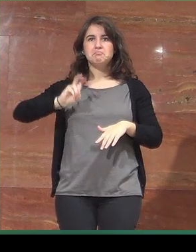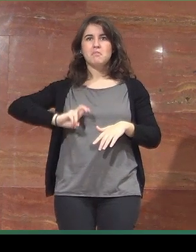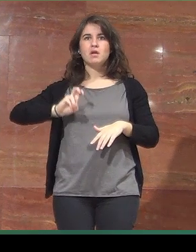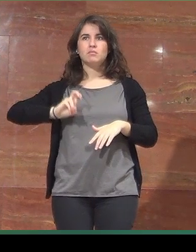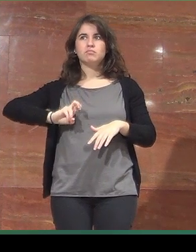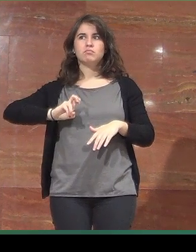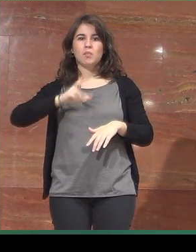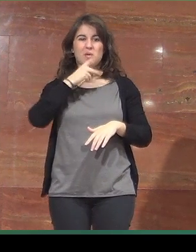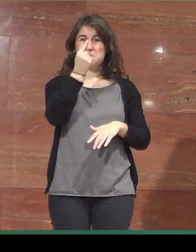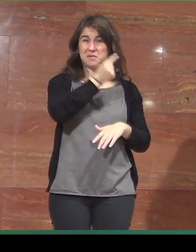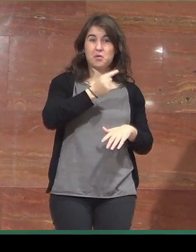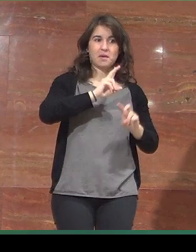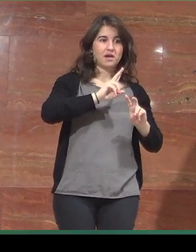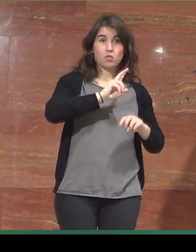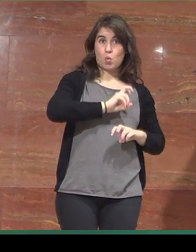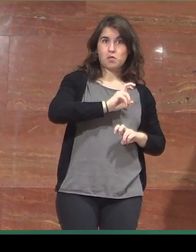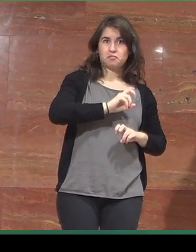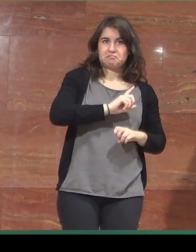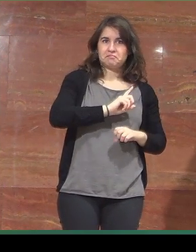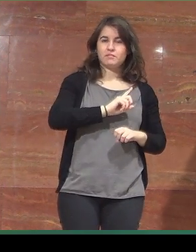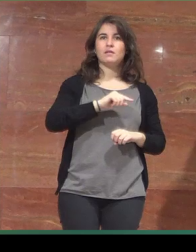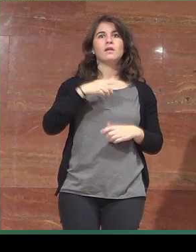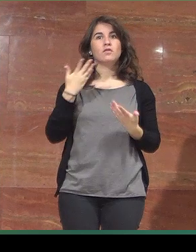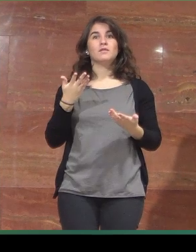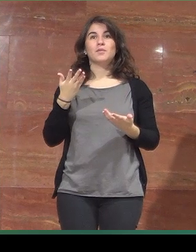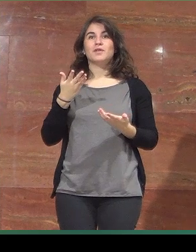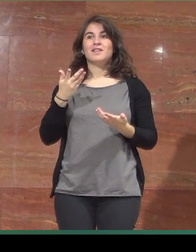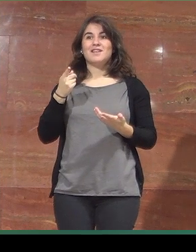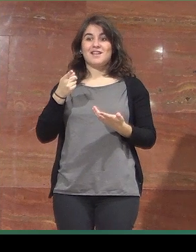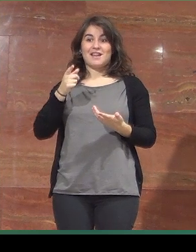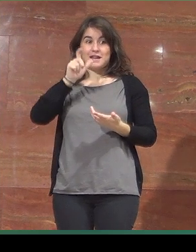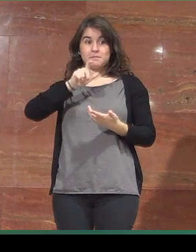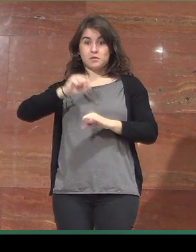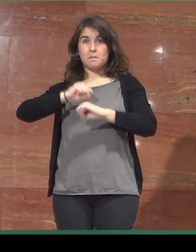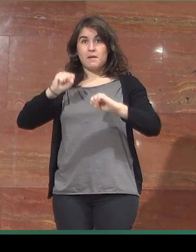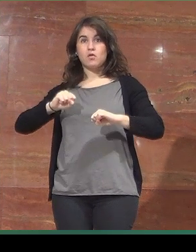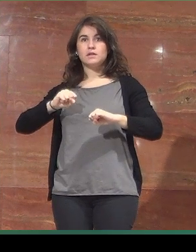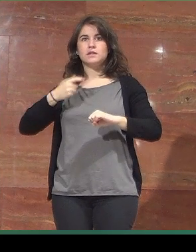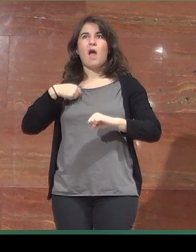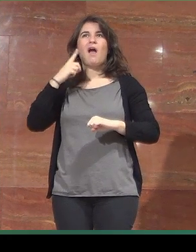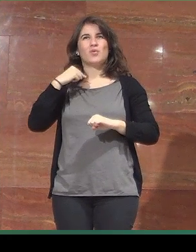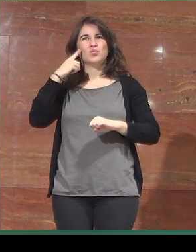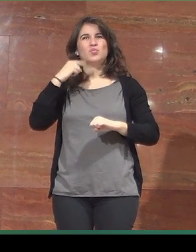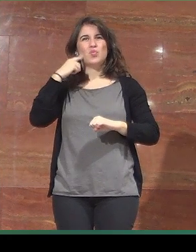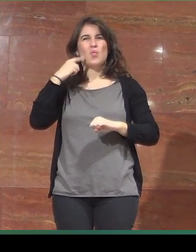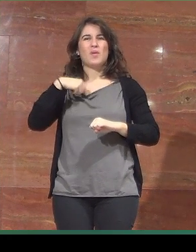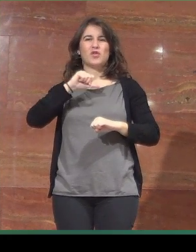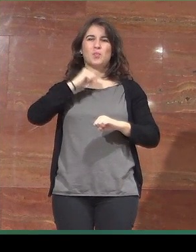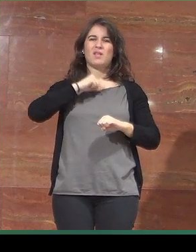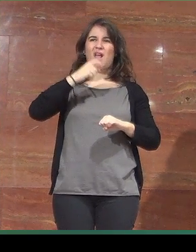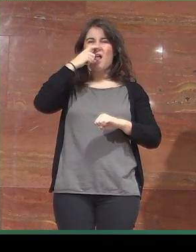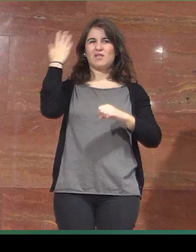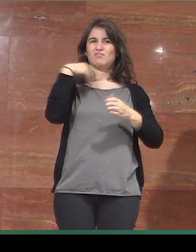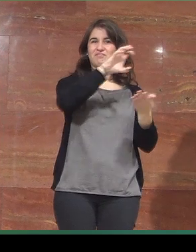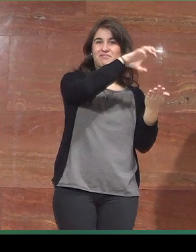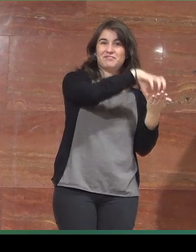a physical orientation in this place. So we work then with a poet who